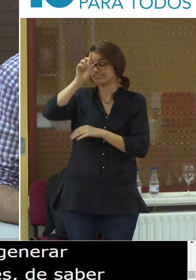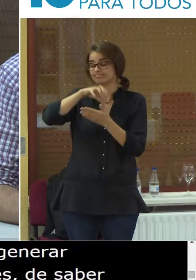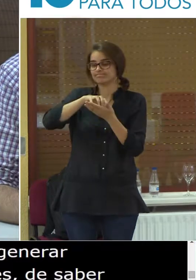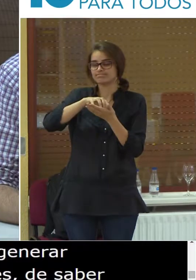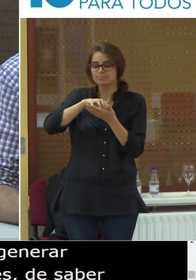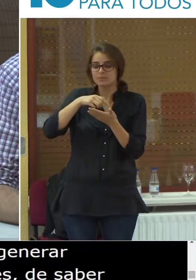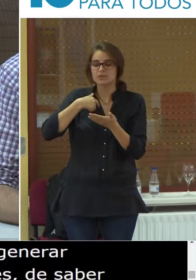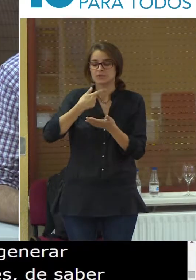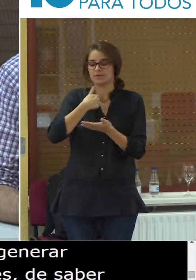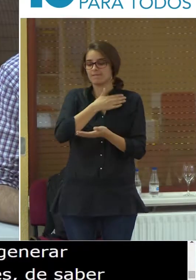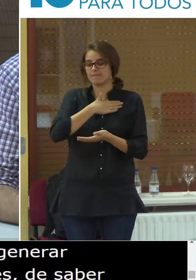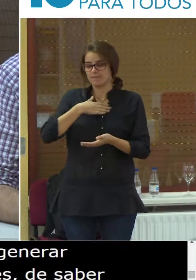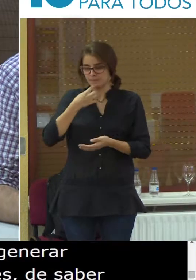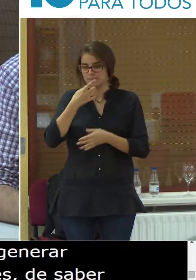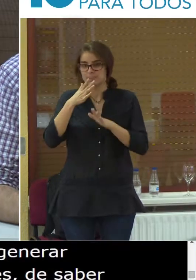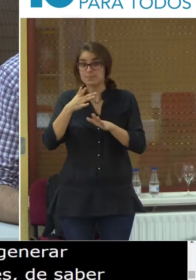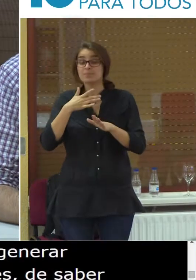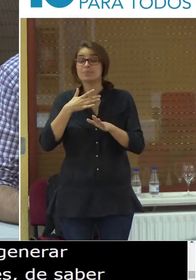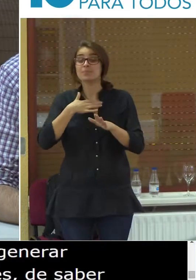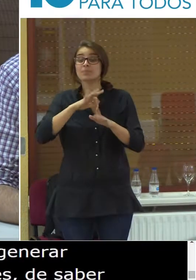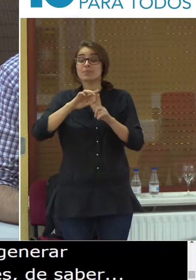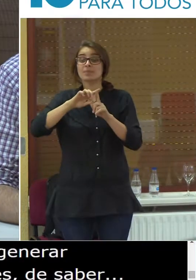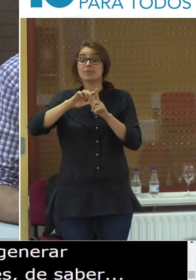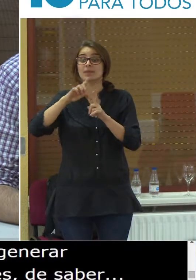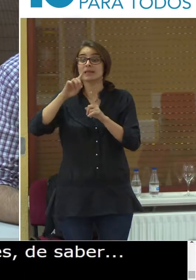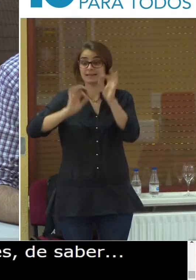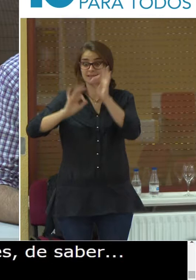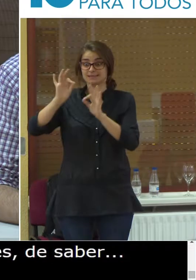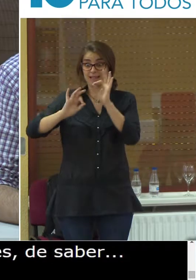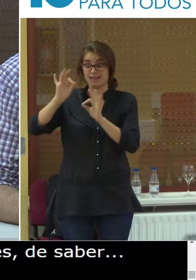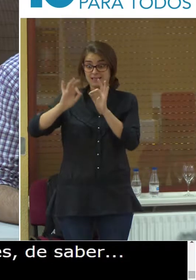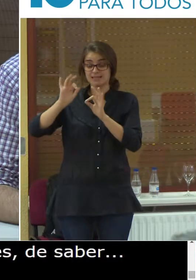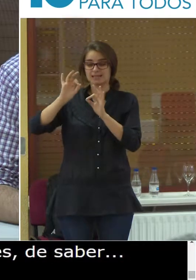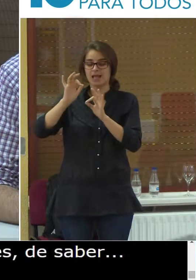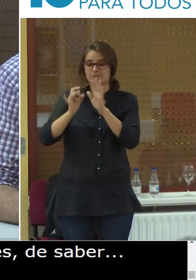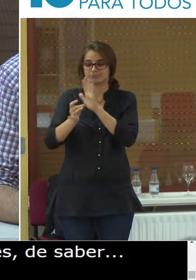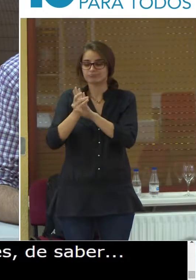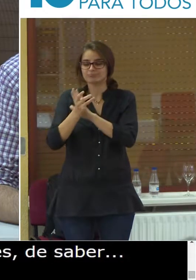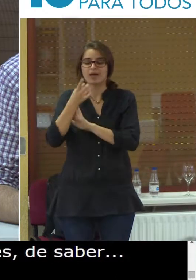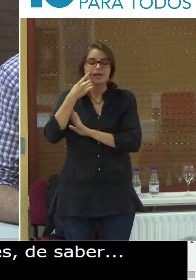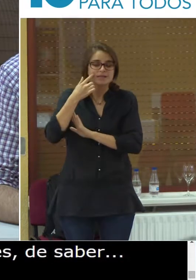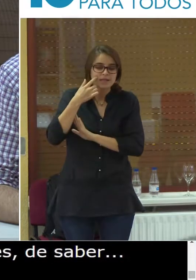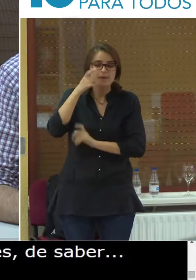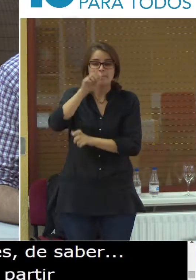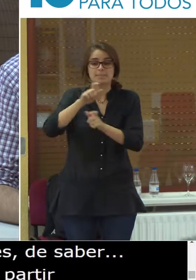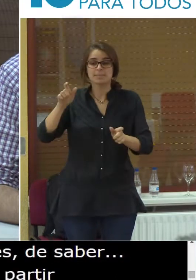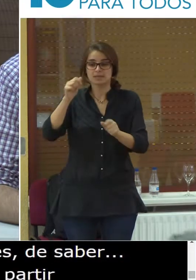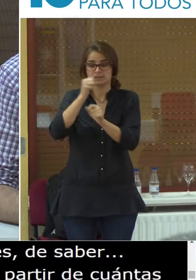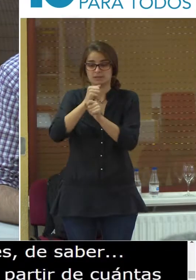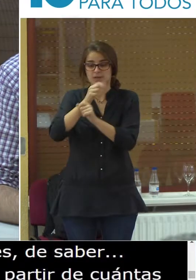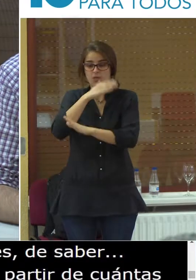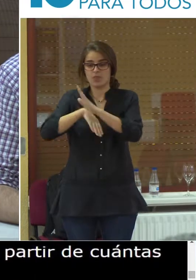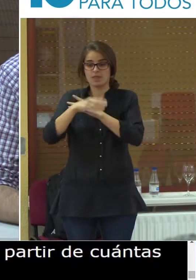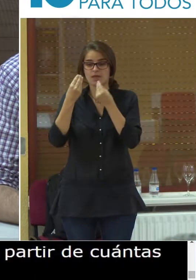Quiero decir, la posibilidad de generar estadísticas a partir de cuántas veces el trabajador con discapacidad... How